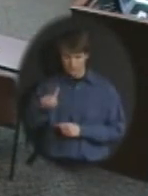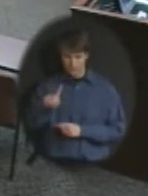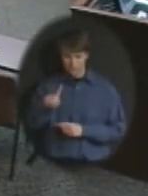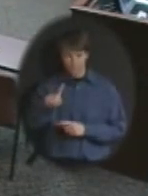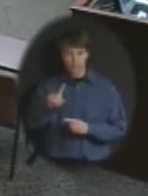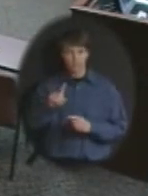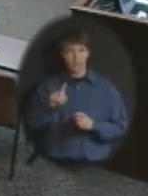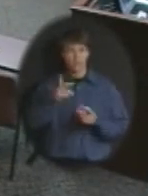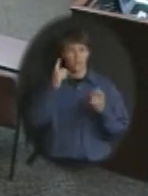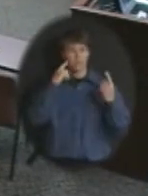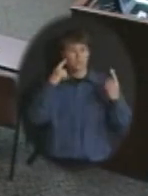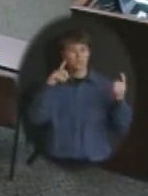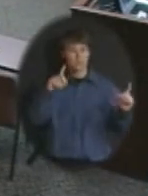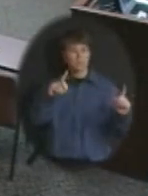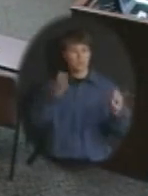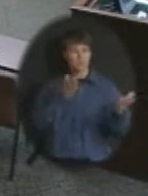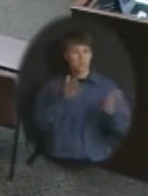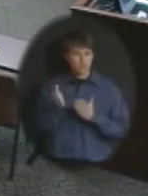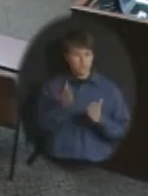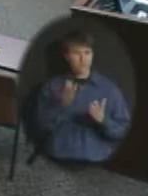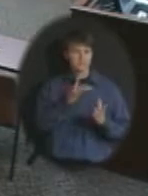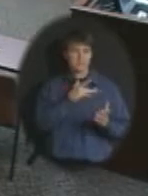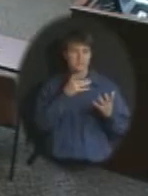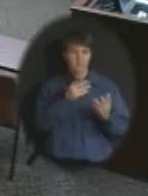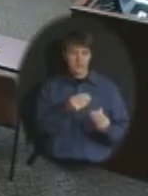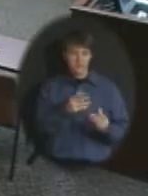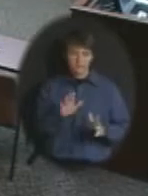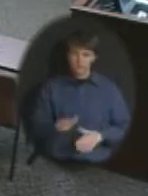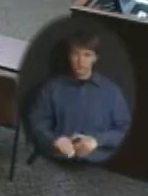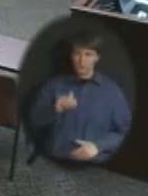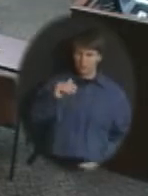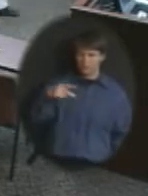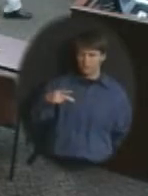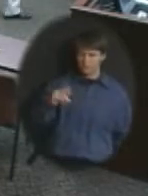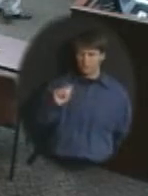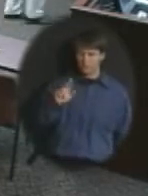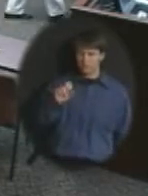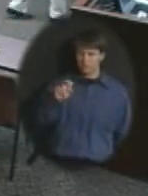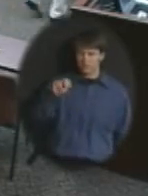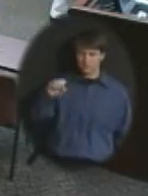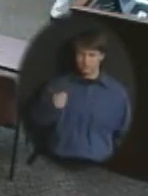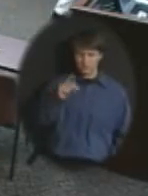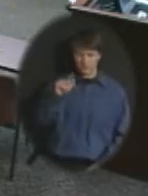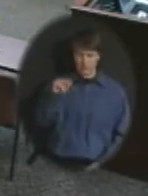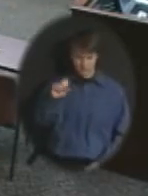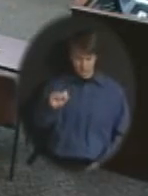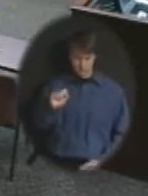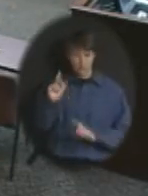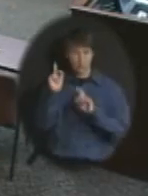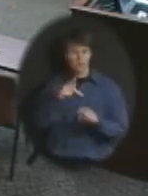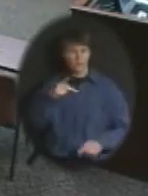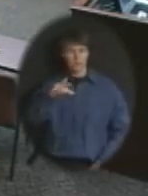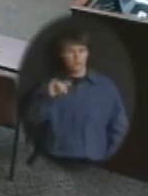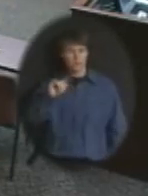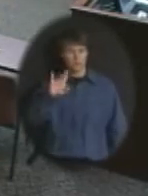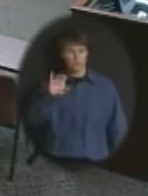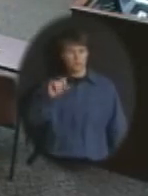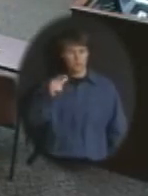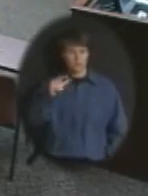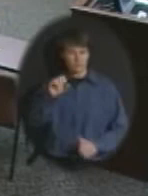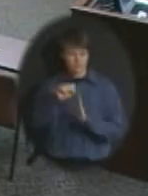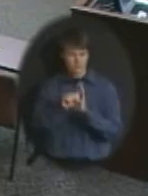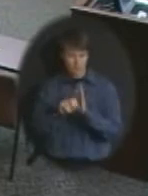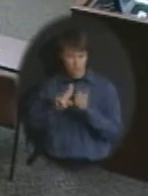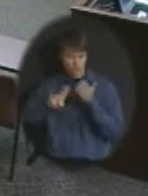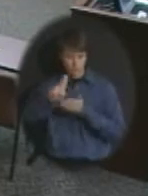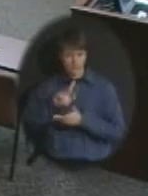by achievement, service, and compassion. He grew up in Parsons, Kansas, attended Pittsburgh State, and started his career in Olathe. In